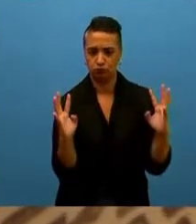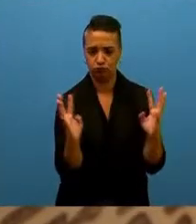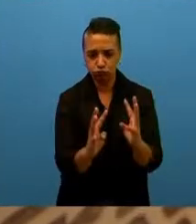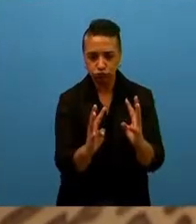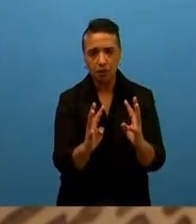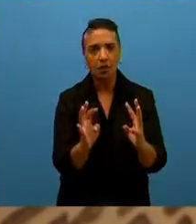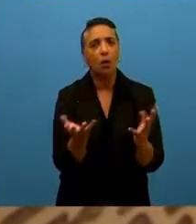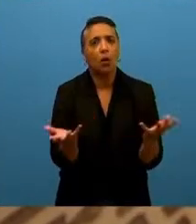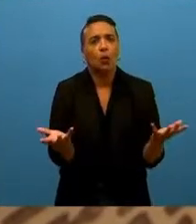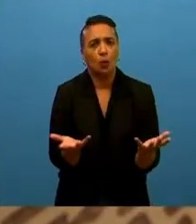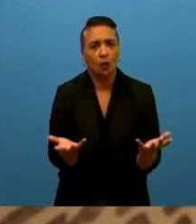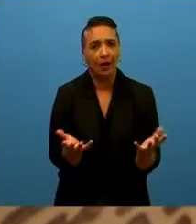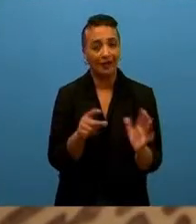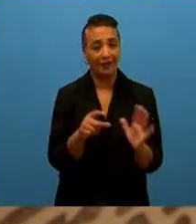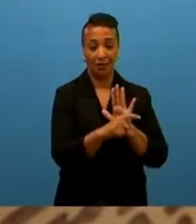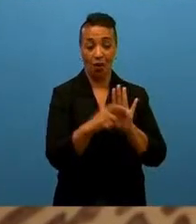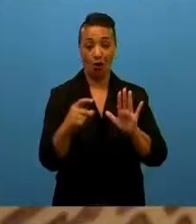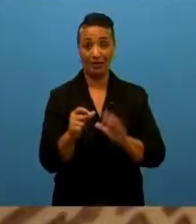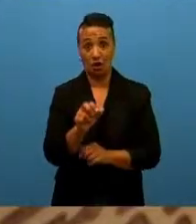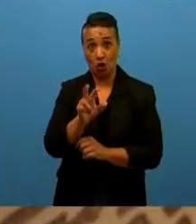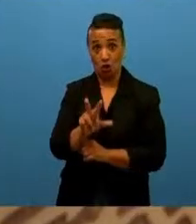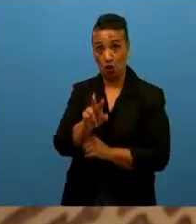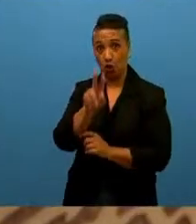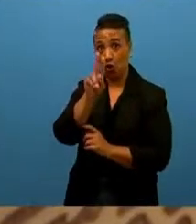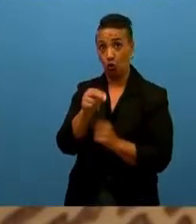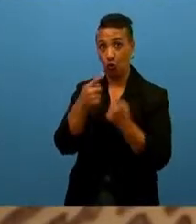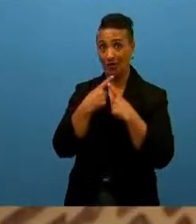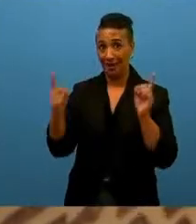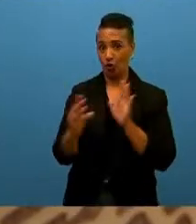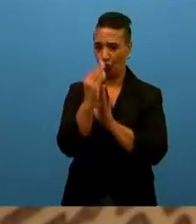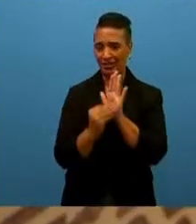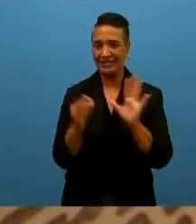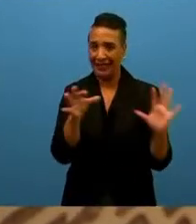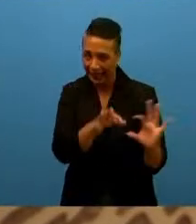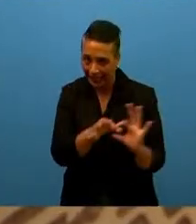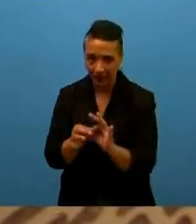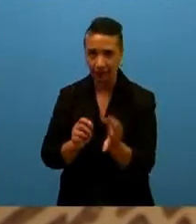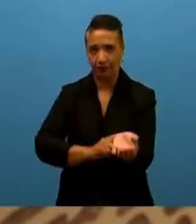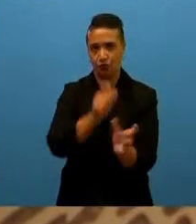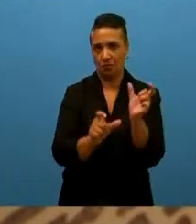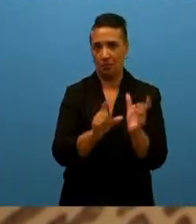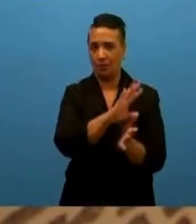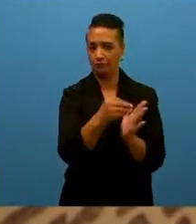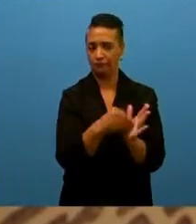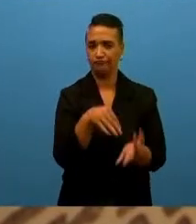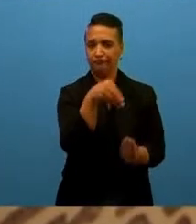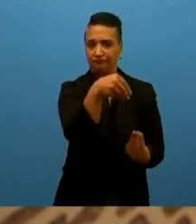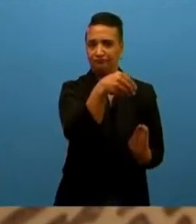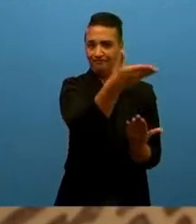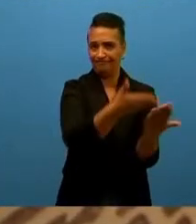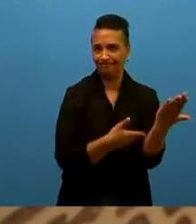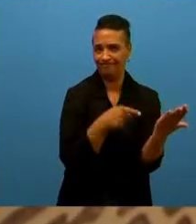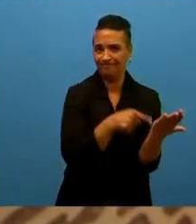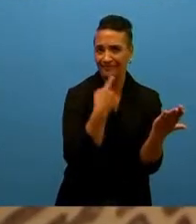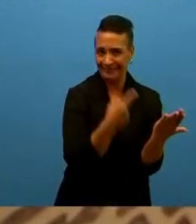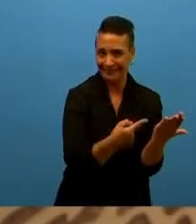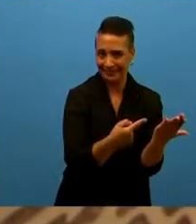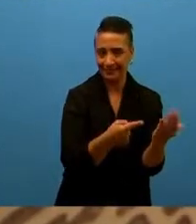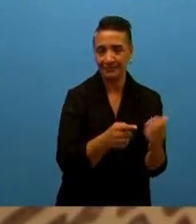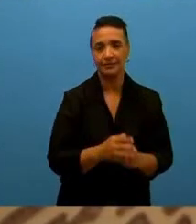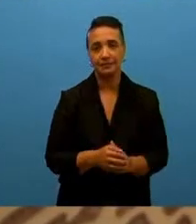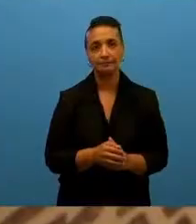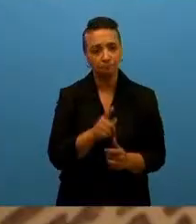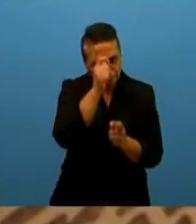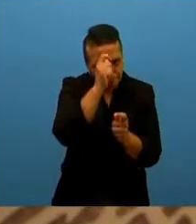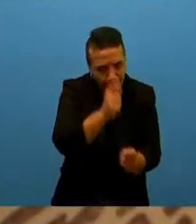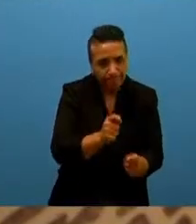stems directly from Article 3 of the UN Declaration on the Rights of Indigenous Peoples that affirms Indigenous peoples' right